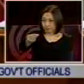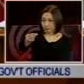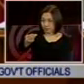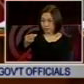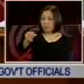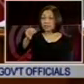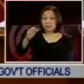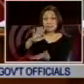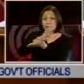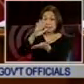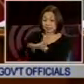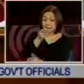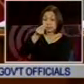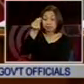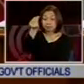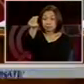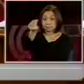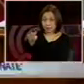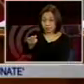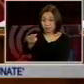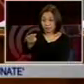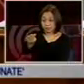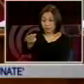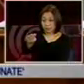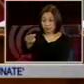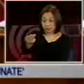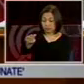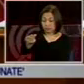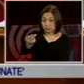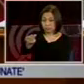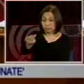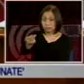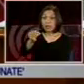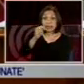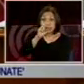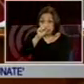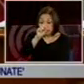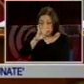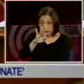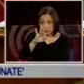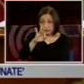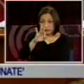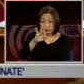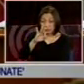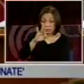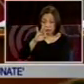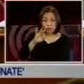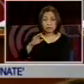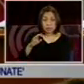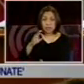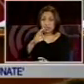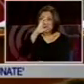Justice, being a necessary party, and if the